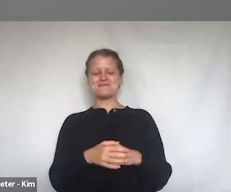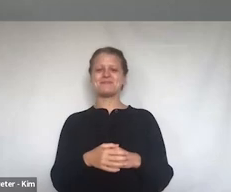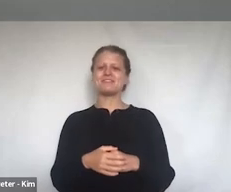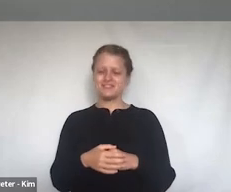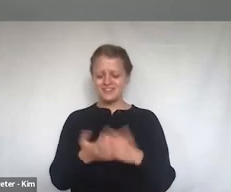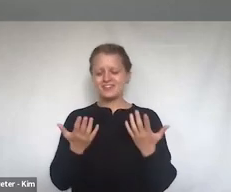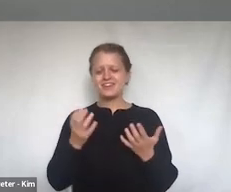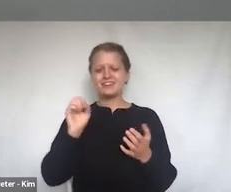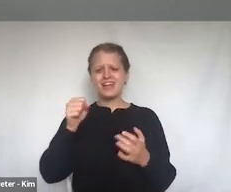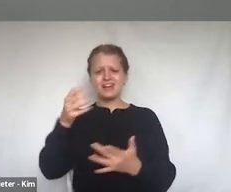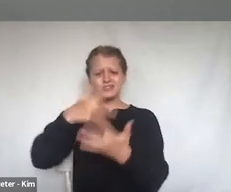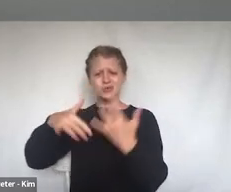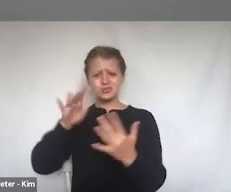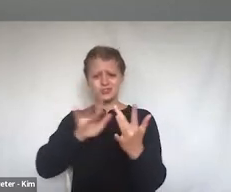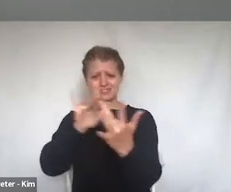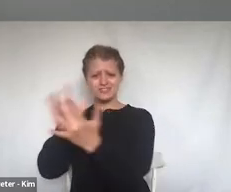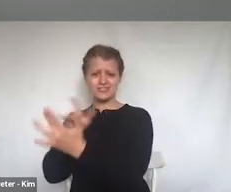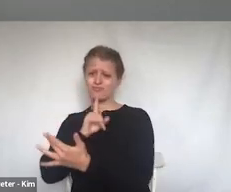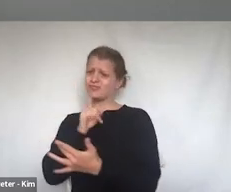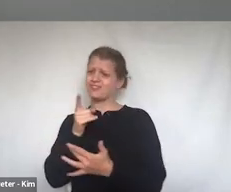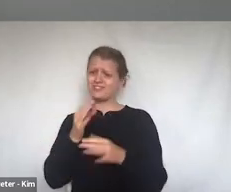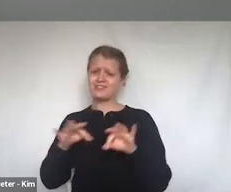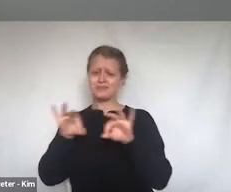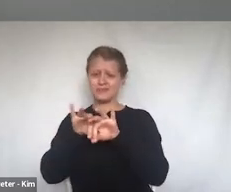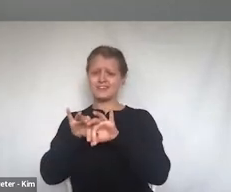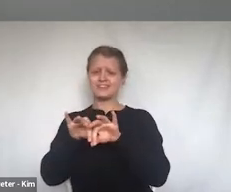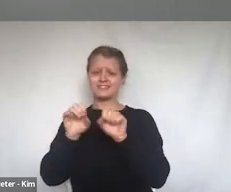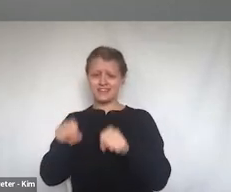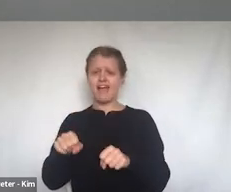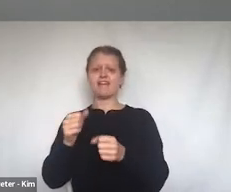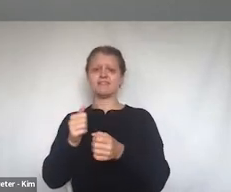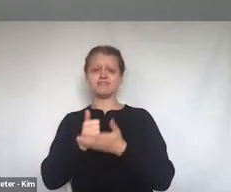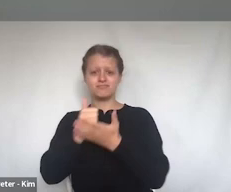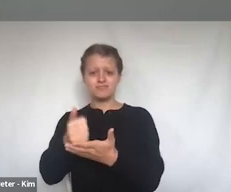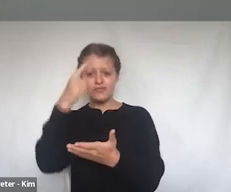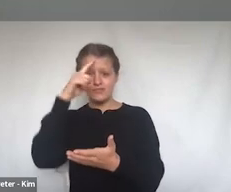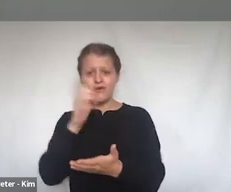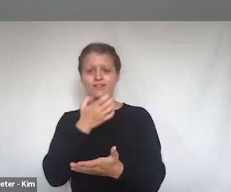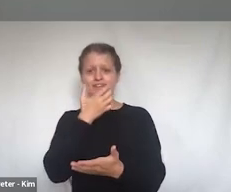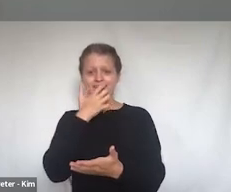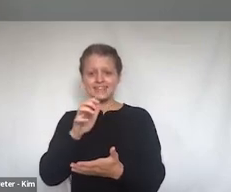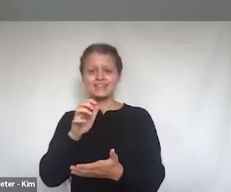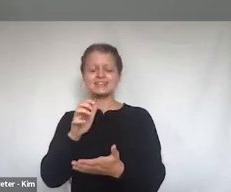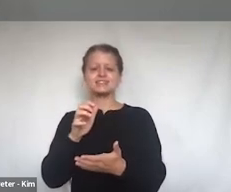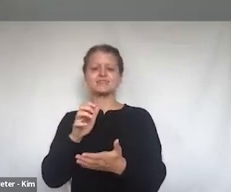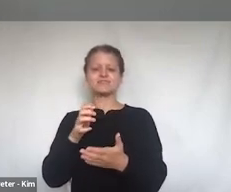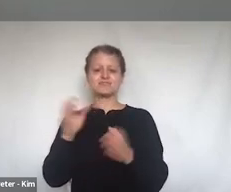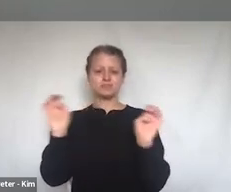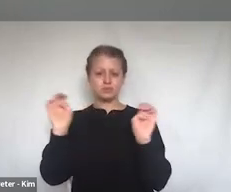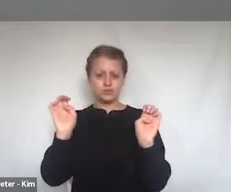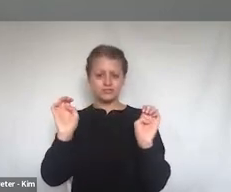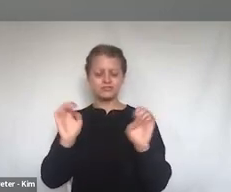Social connections can be the most important part of emergency response and recovery, and particularly